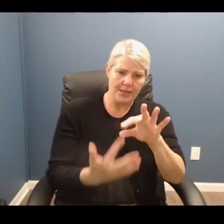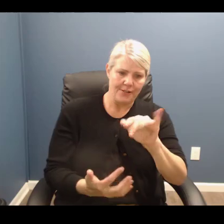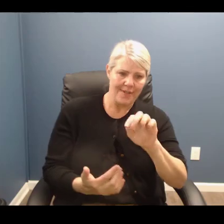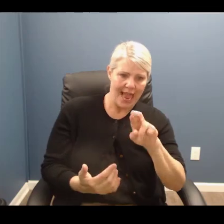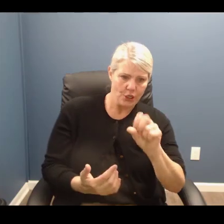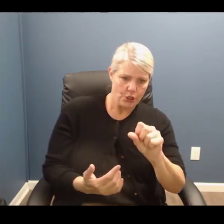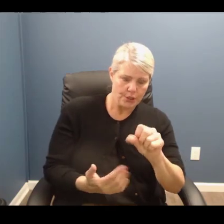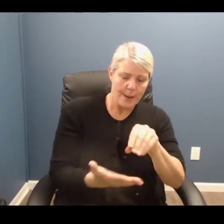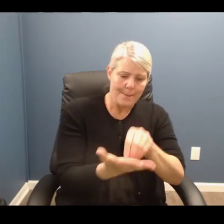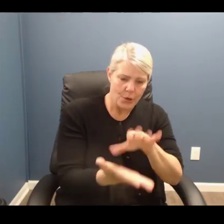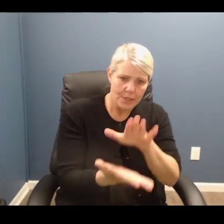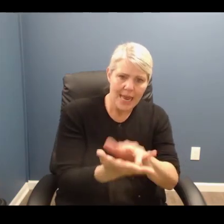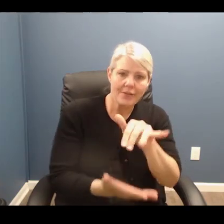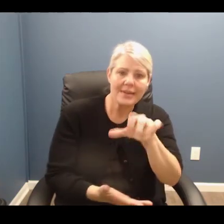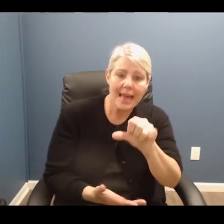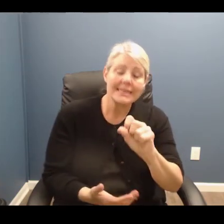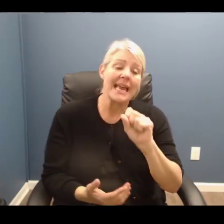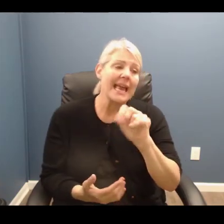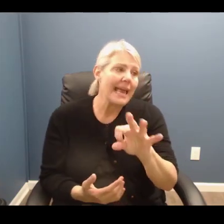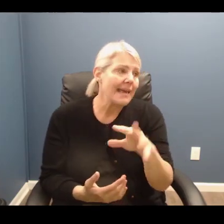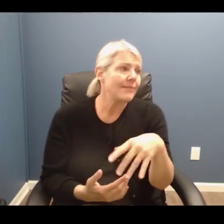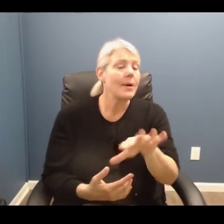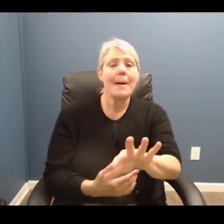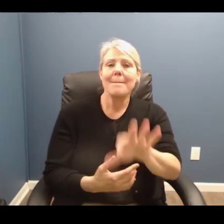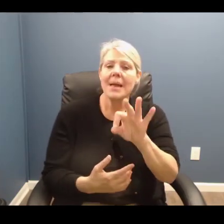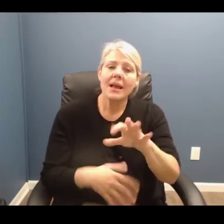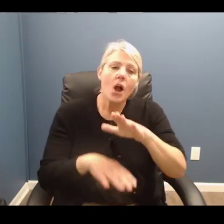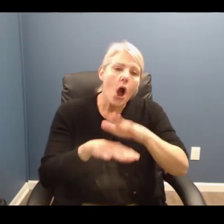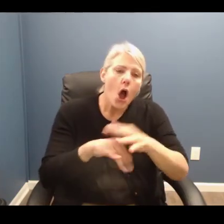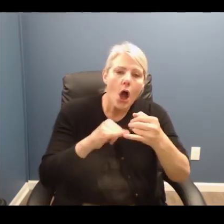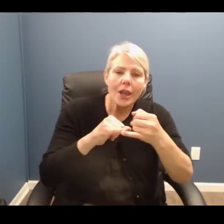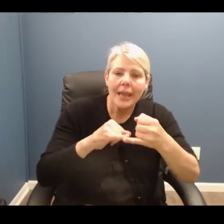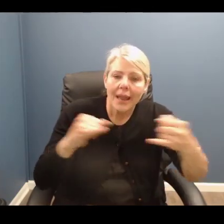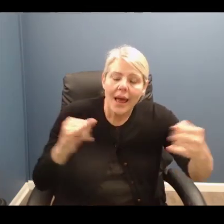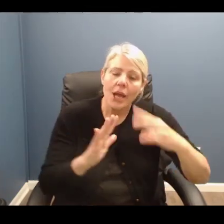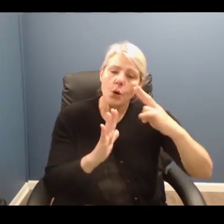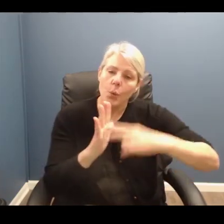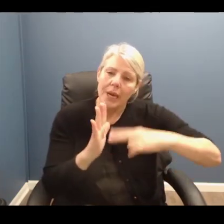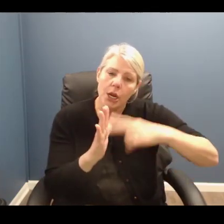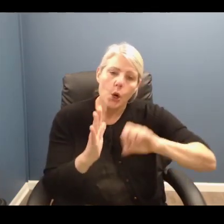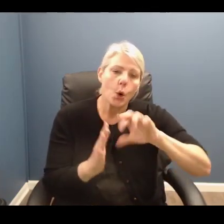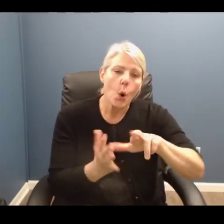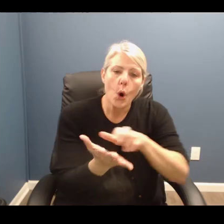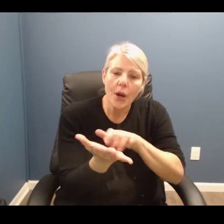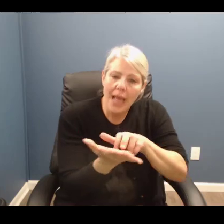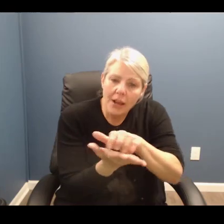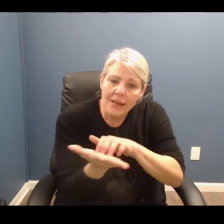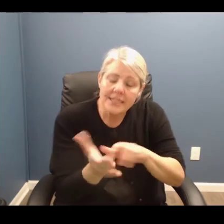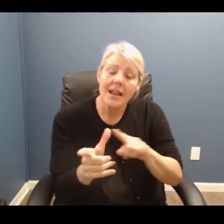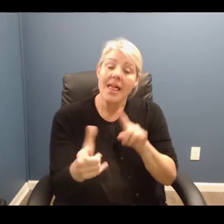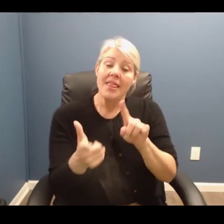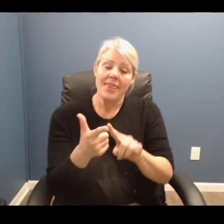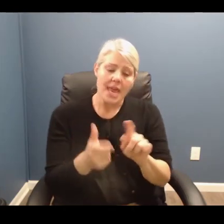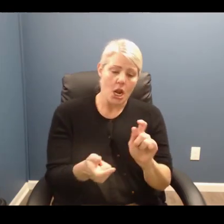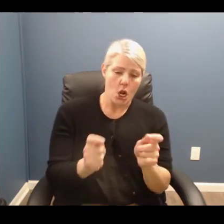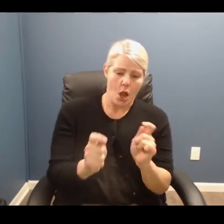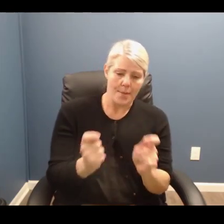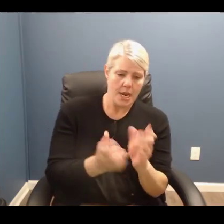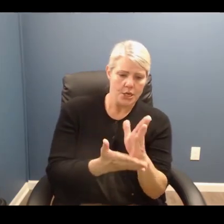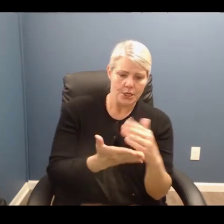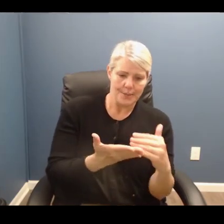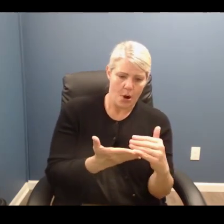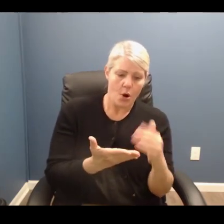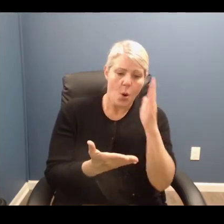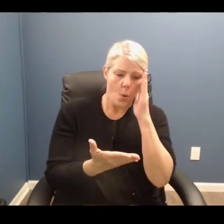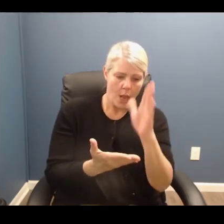an online reader or calculator are chosen as an accommodation needed. The accommodations section should be consistent